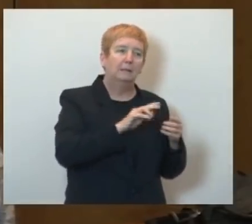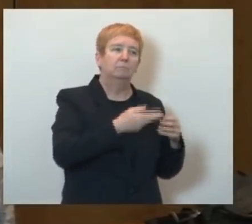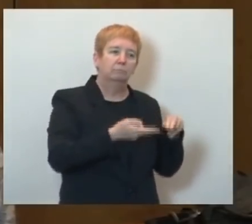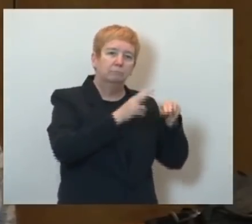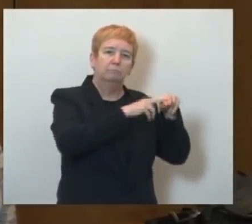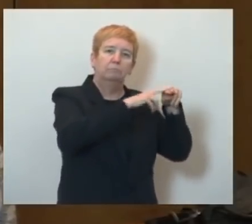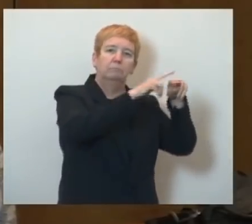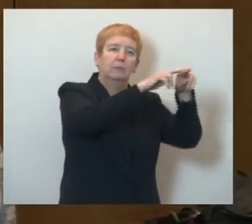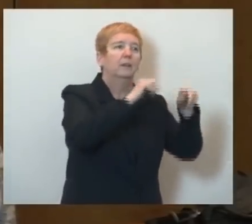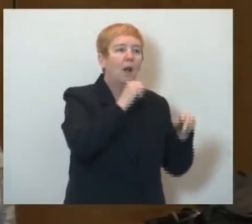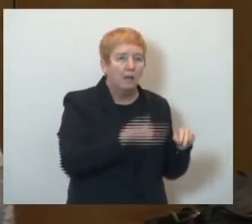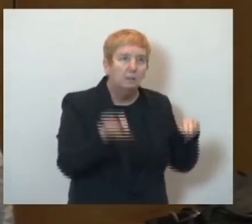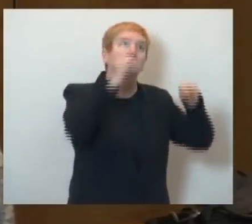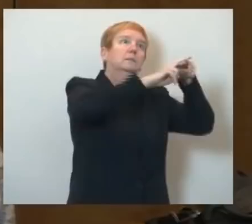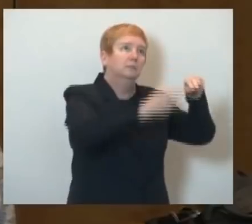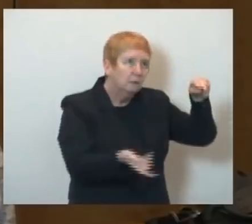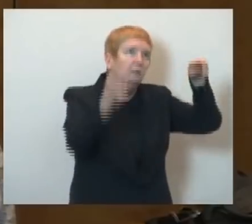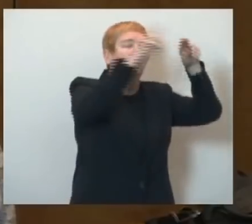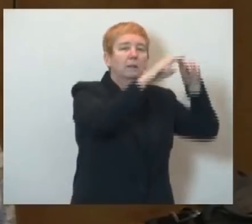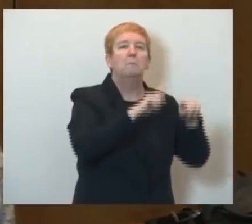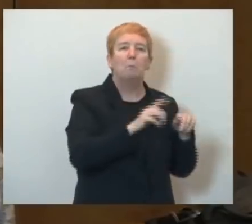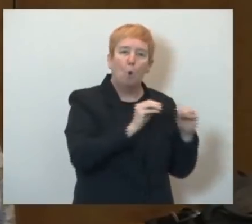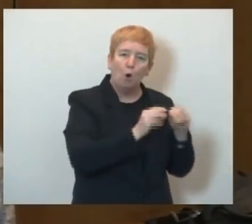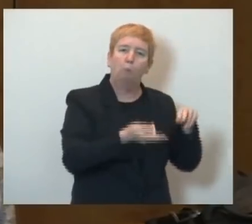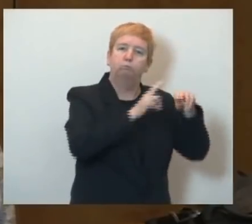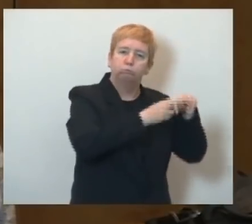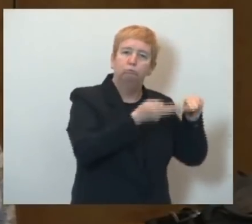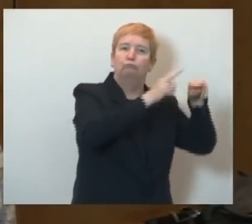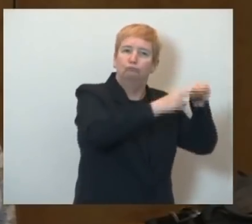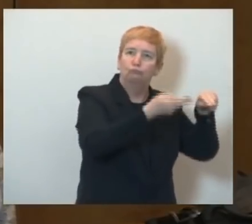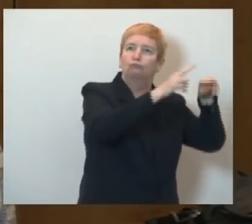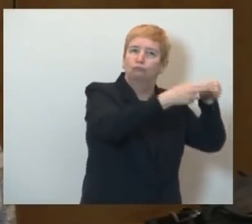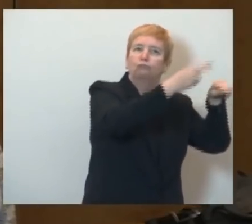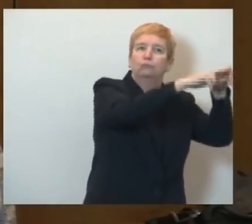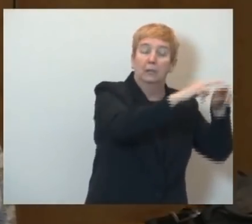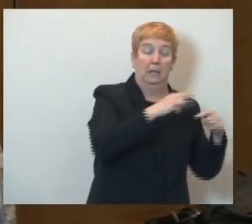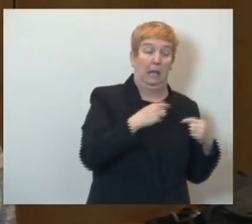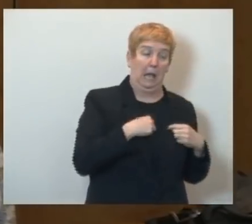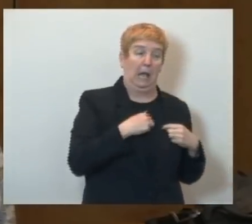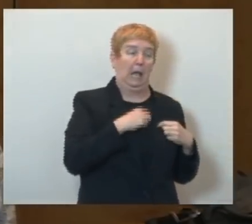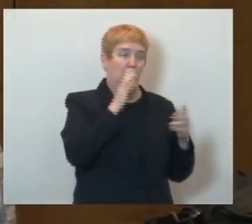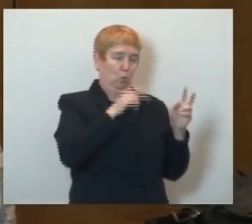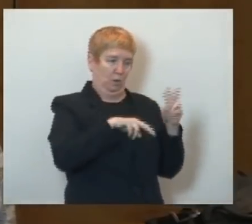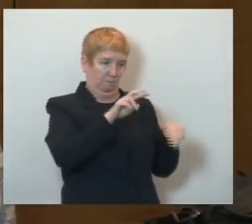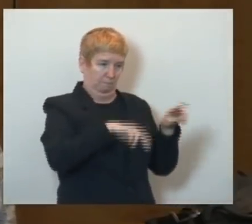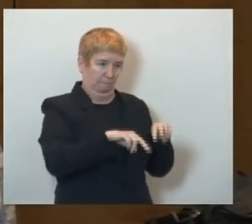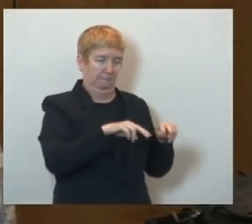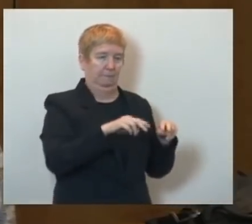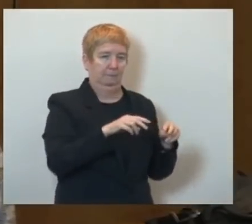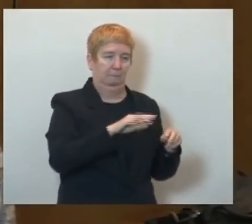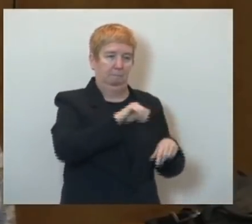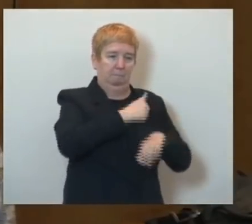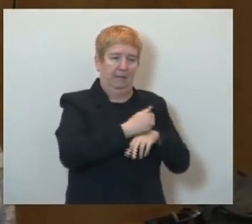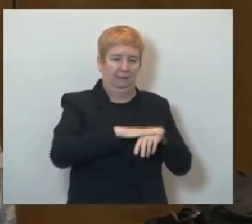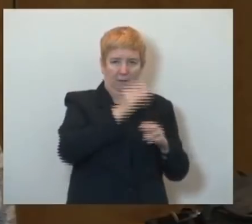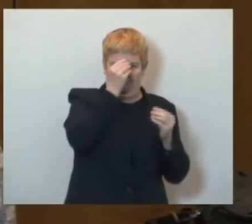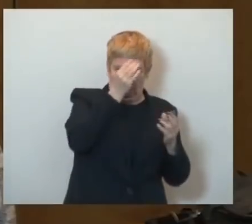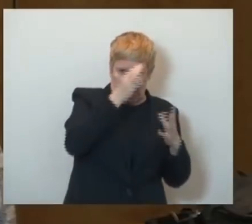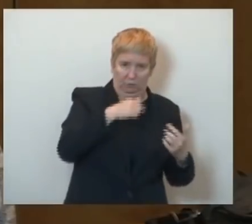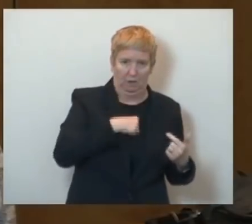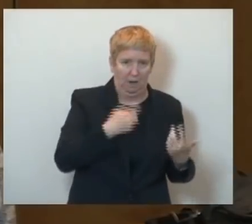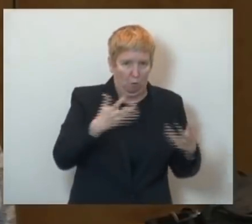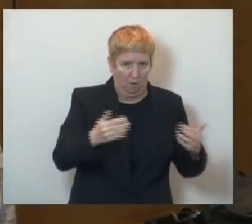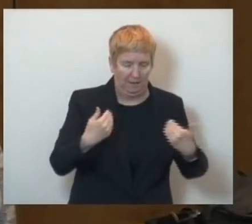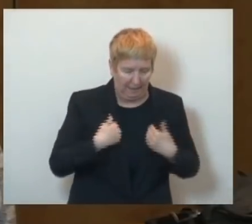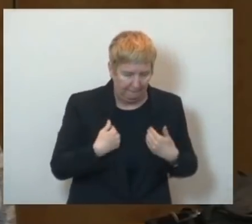an exponential fashion, so that's a good sign. But I would say that based on the data we have, that this could go on for a while, and